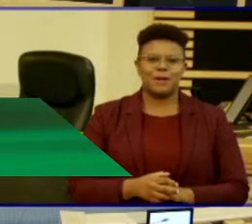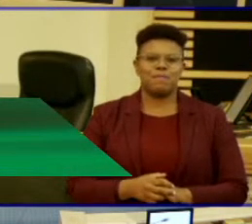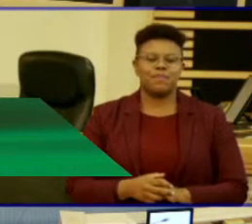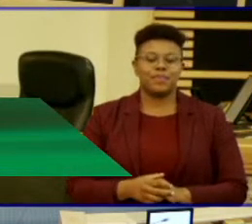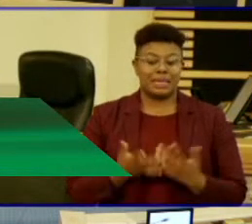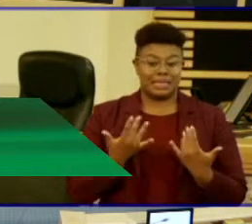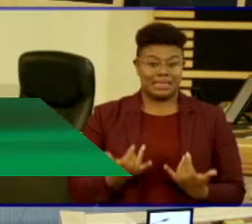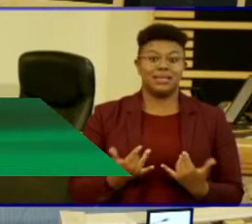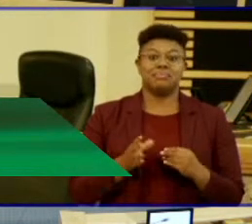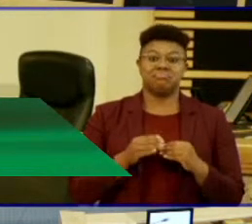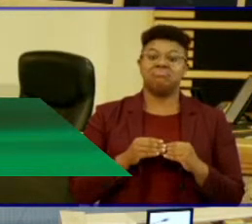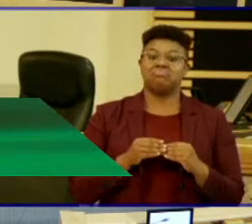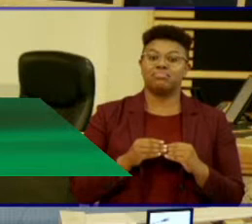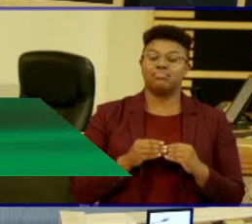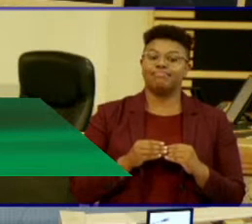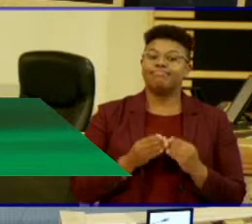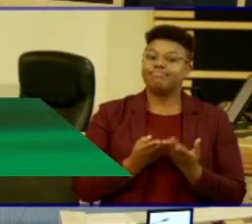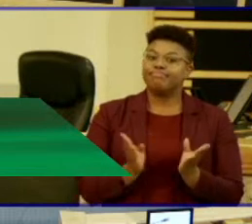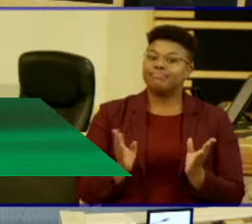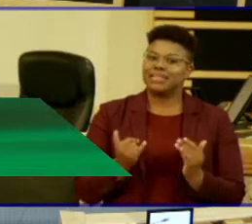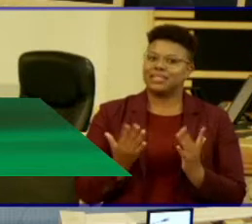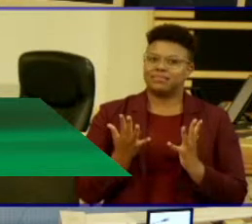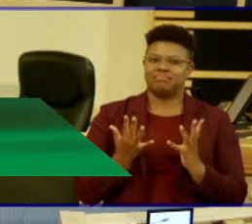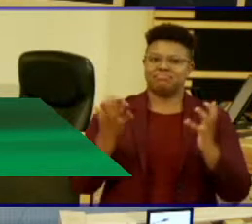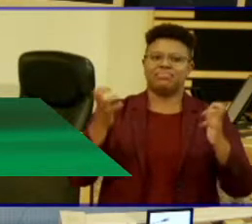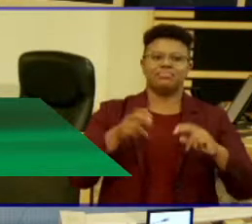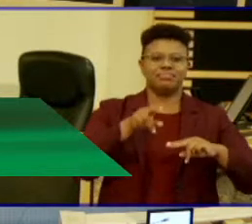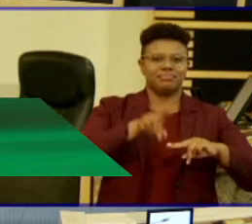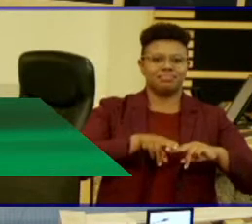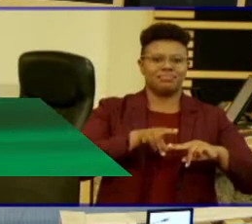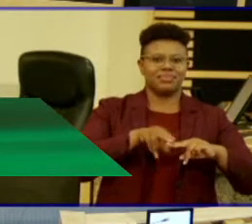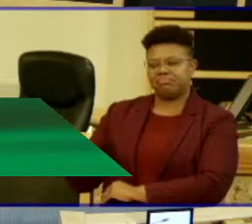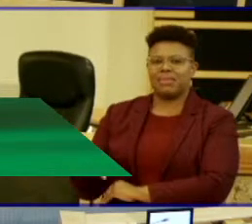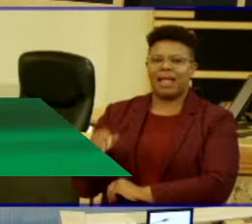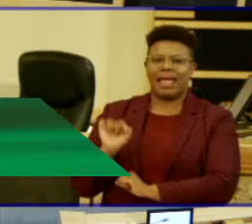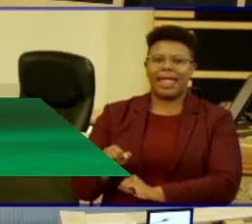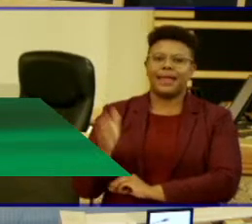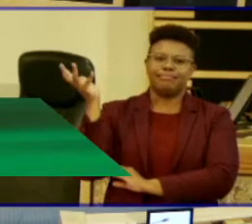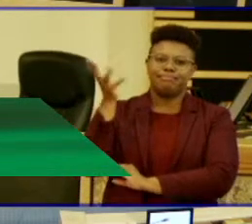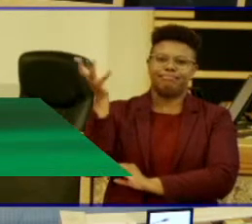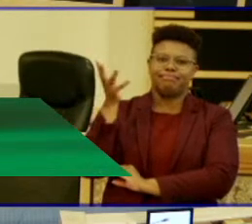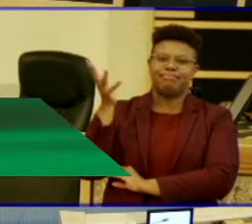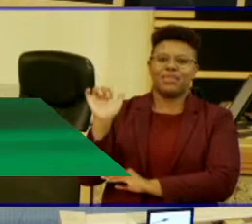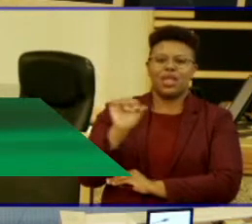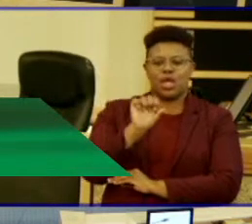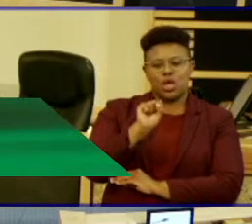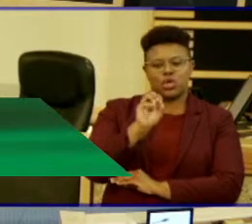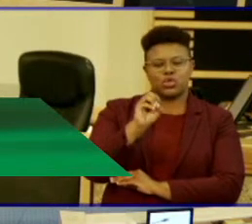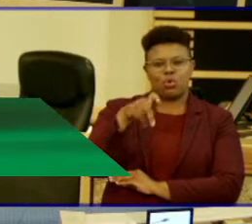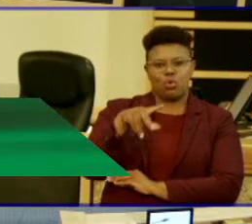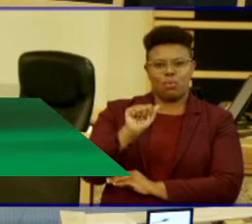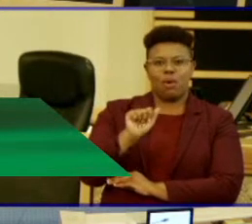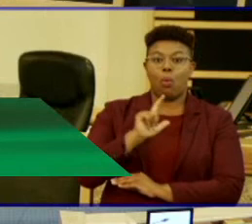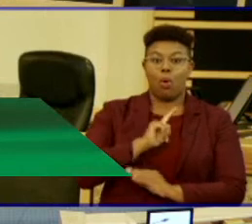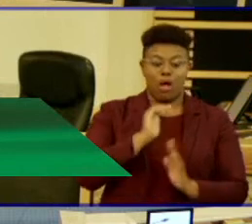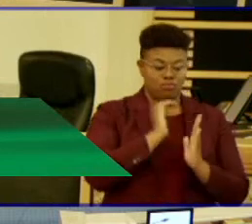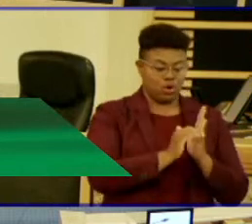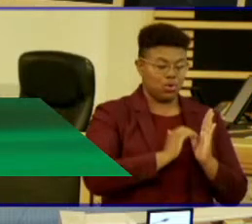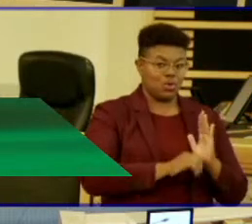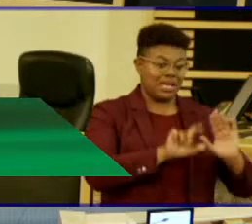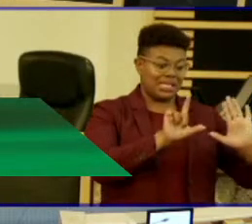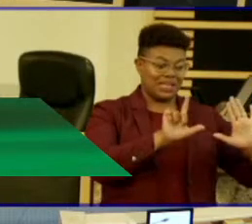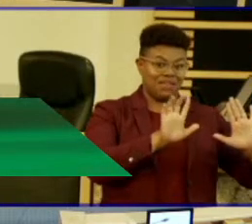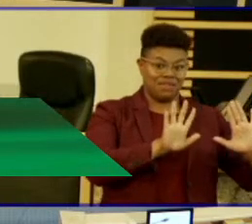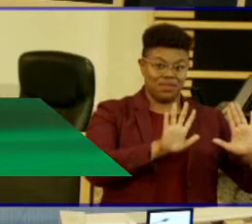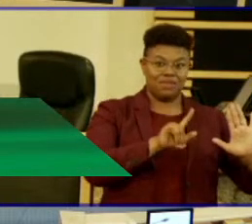a sitting of the Eastern Cape Provincial Legislature. In terms of Rule 7, In terms of Rule 17.5 of the Standing